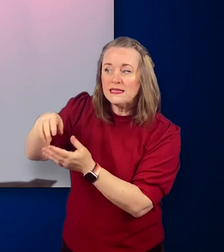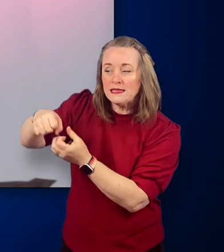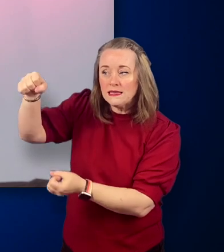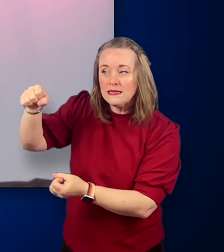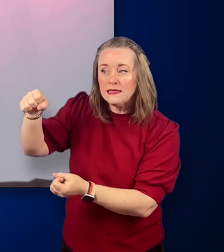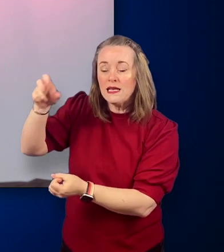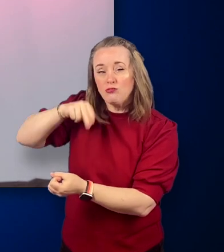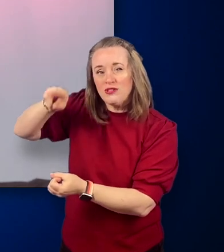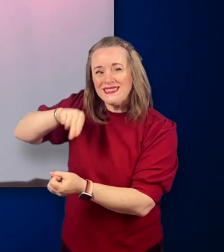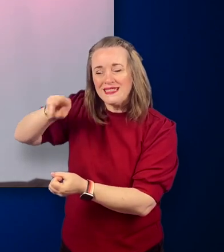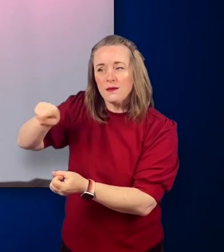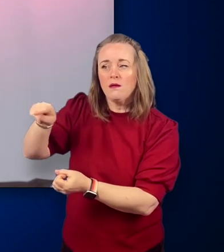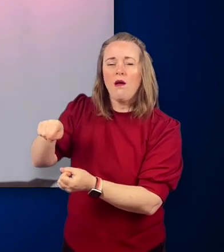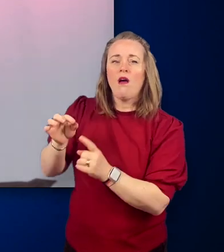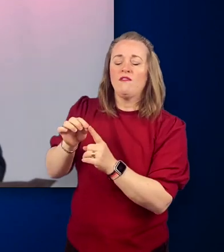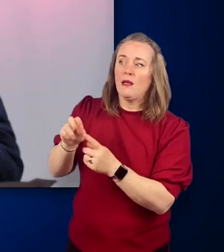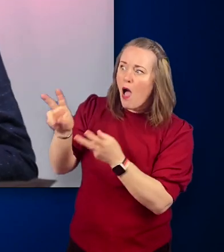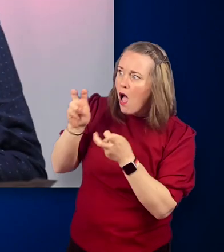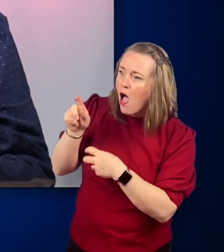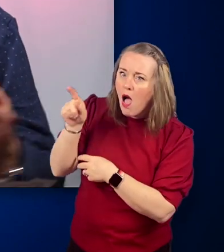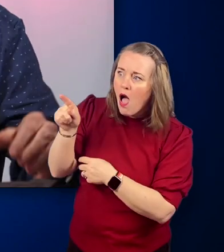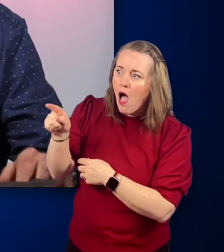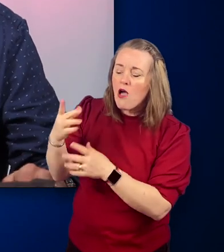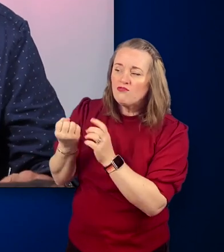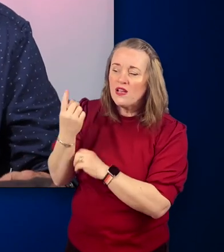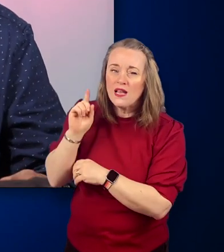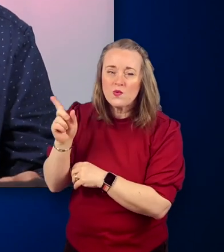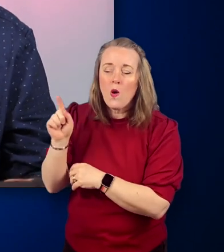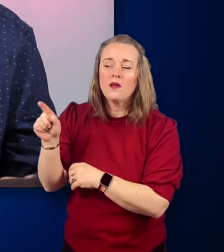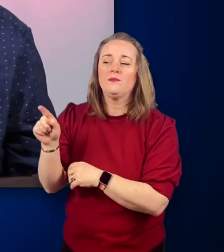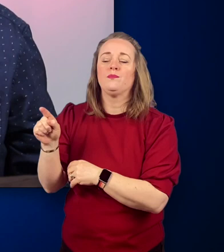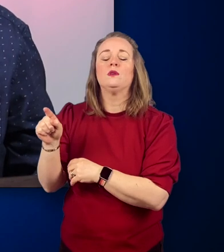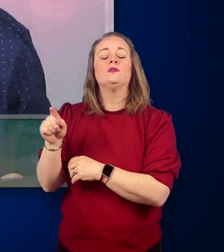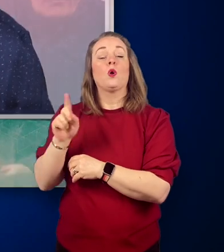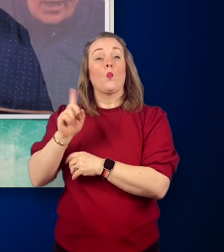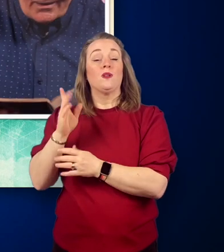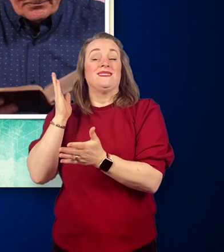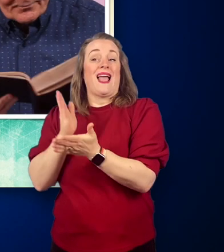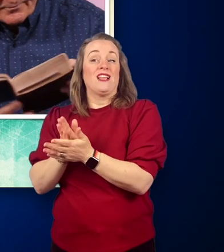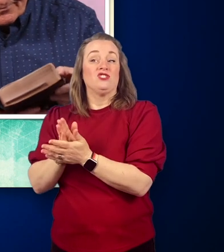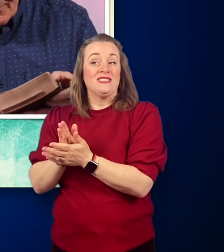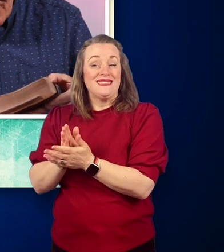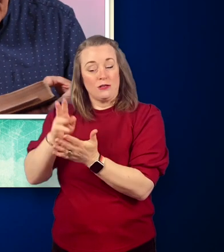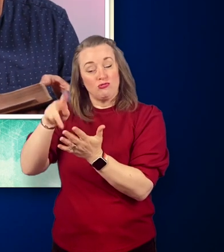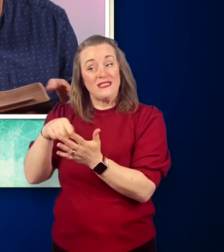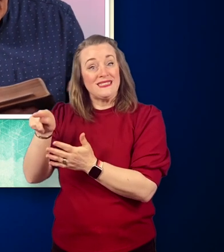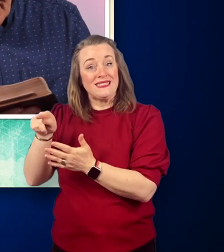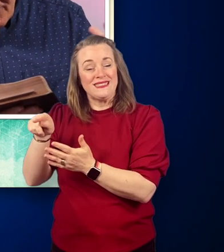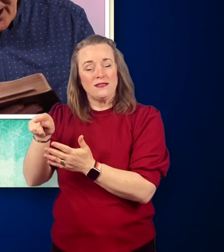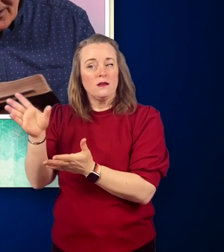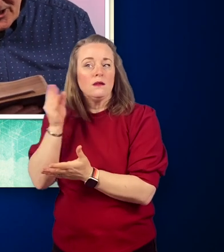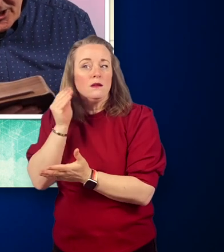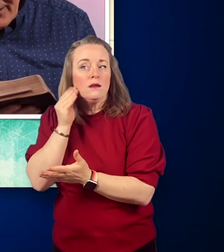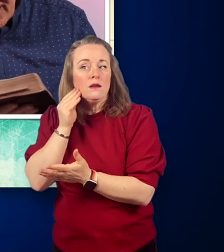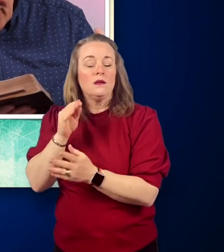right fits in with this particular story. And this is what he hears being read. Philip